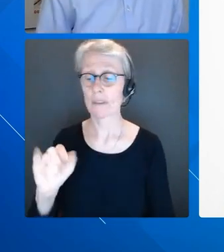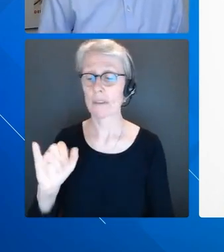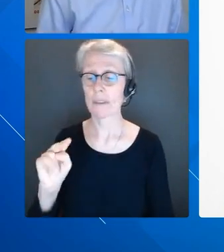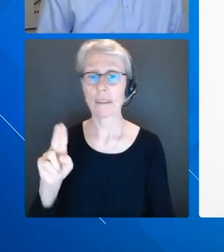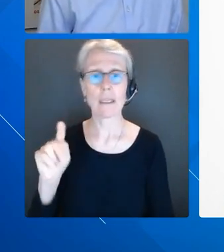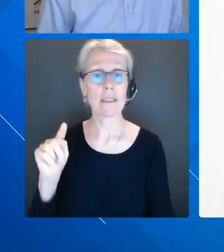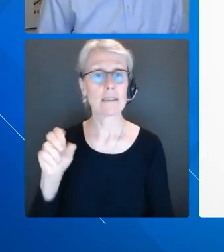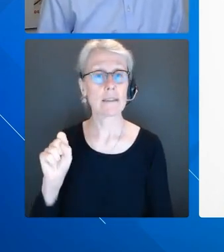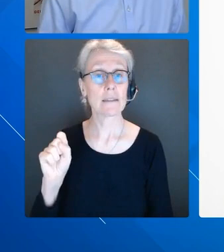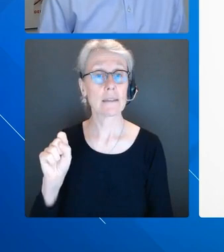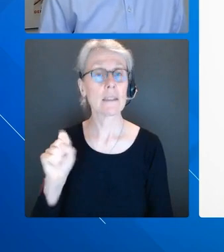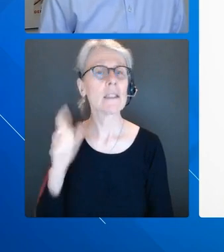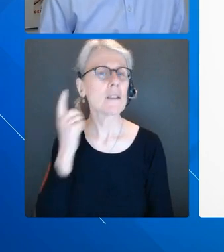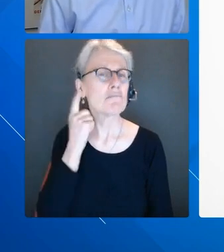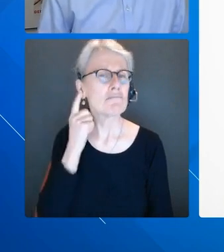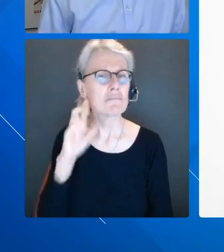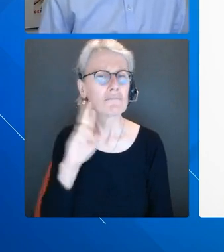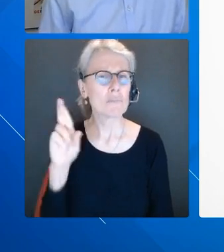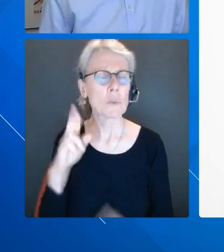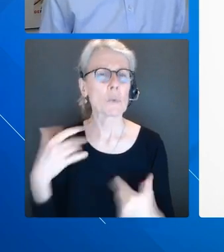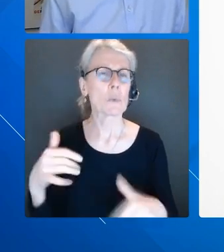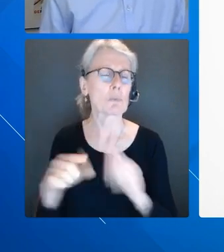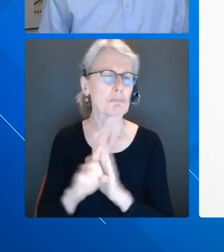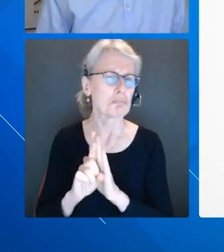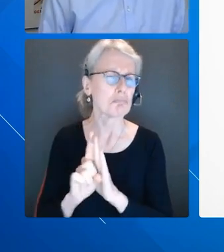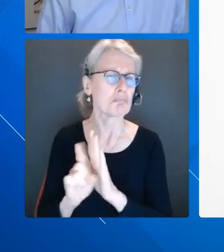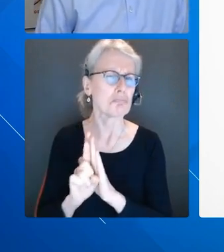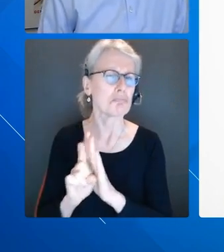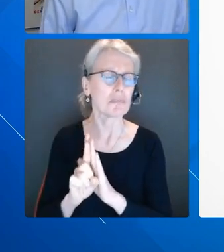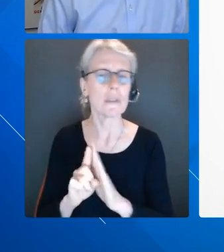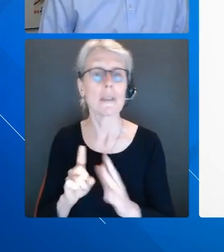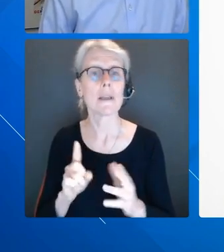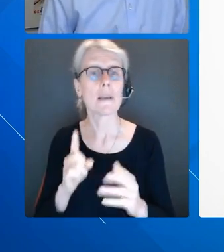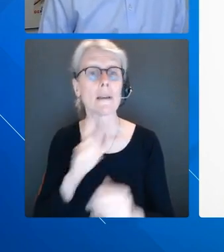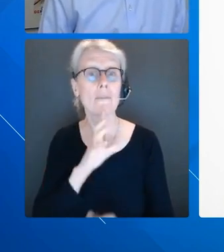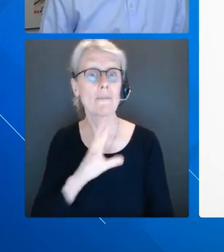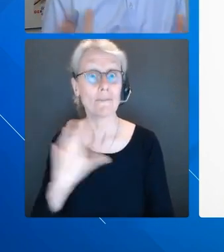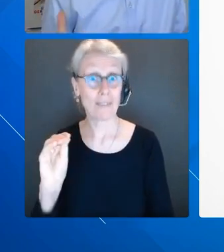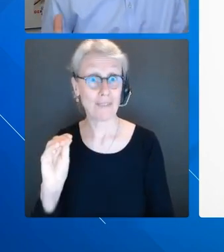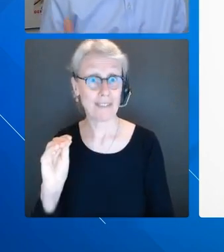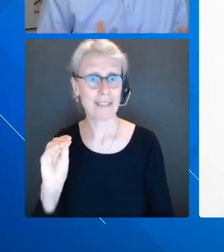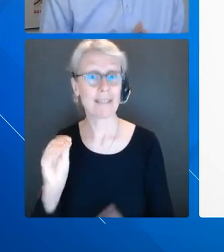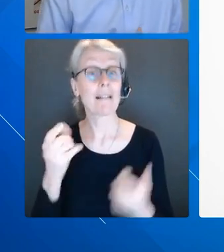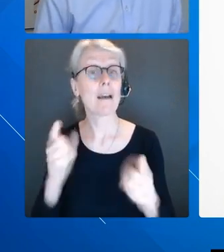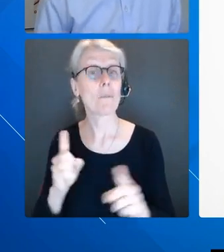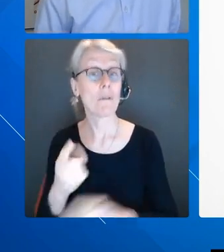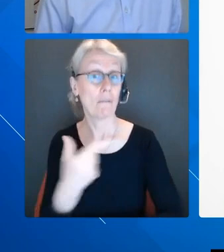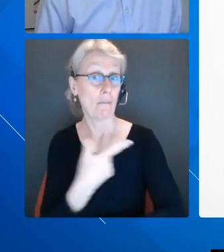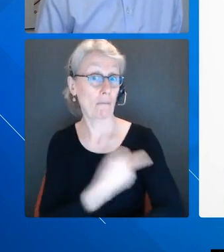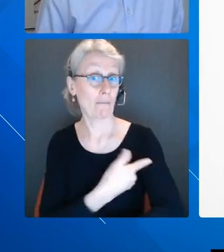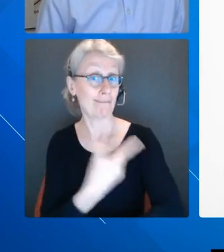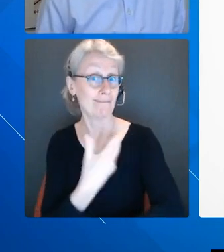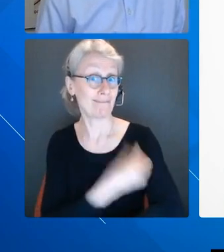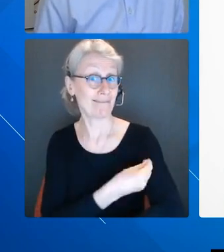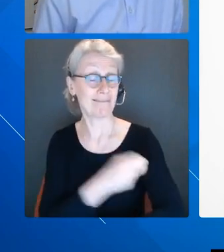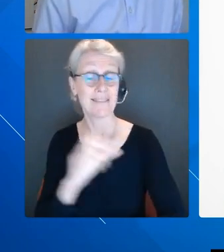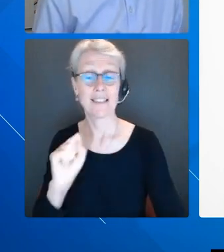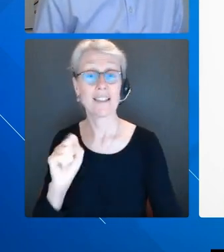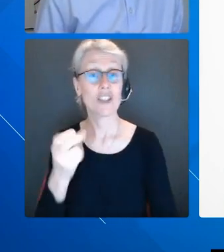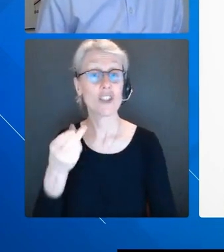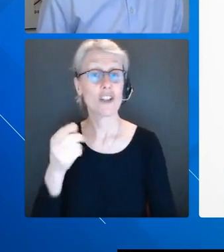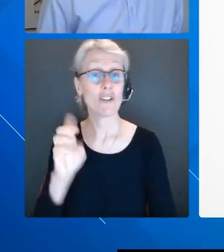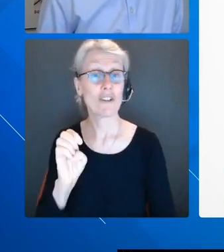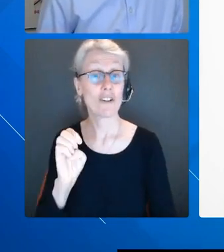my right one. Sometimes it's very, very bad. I got the shingles vaccine when I turned 50. I woke up the next morning. Yay, lucky me. My ears were ringing and it's never stopped